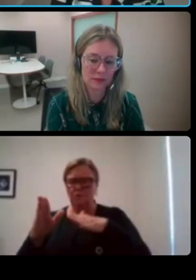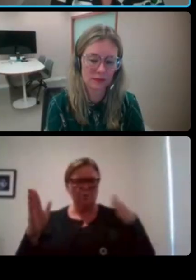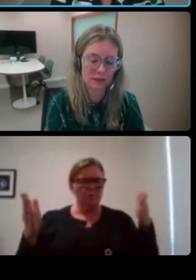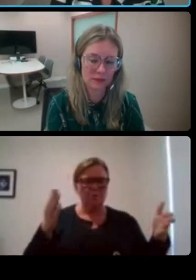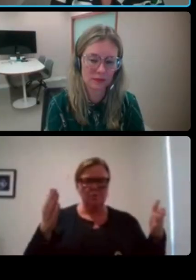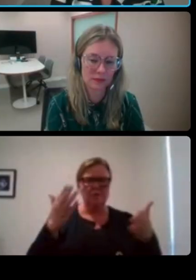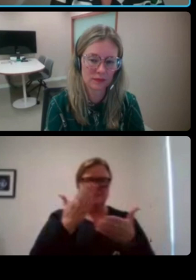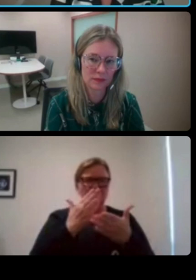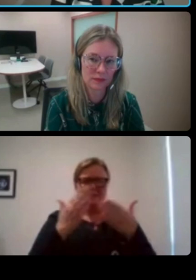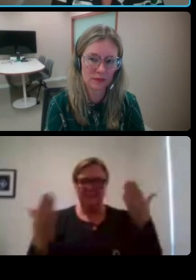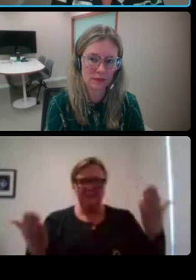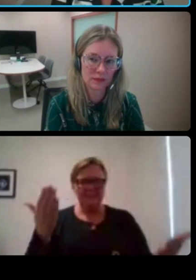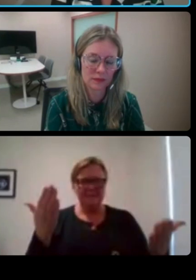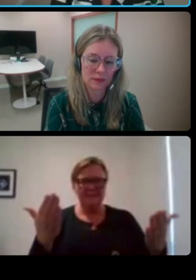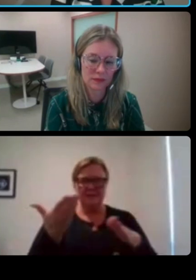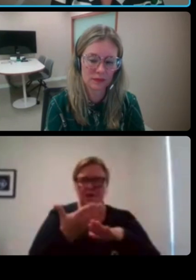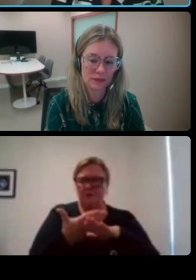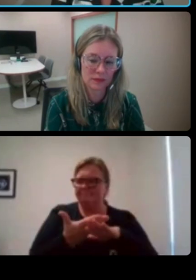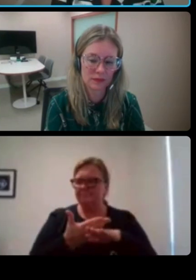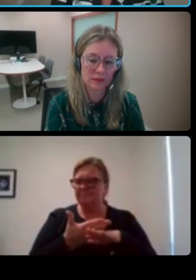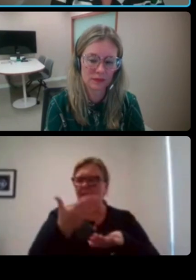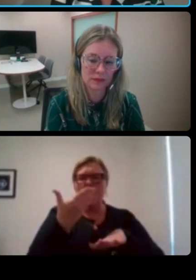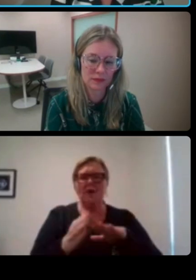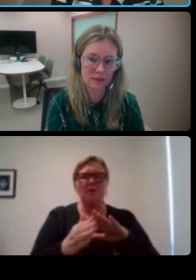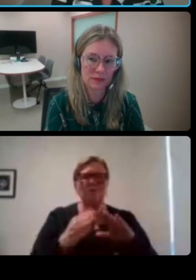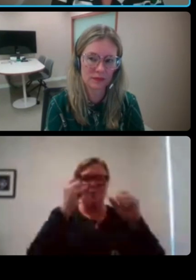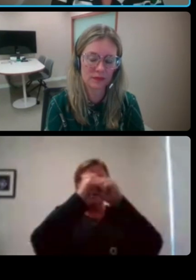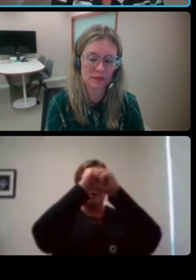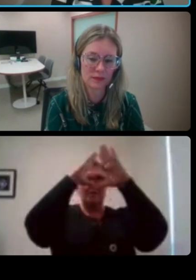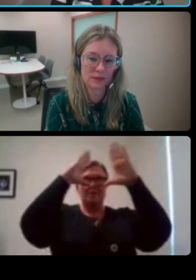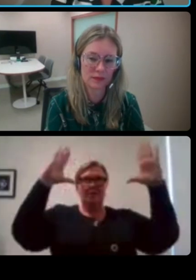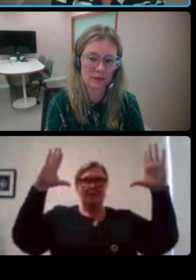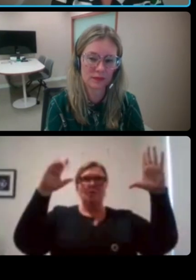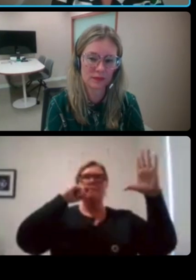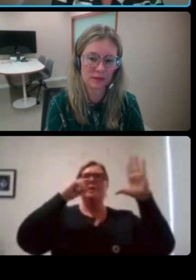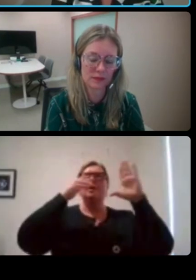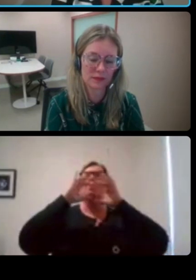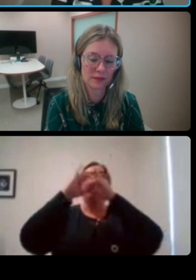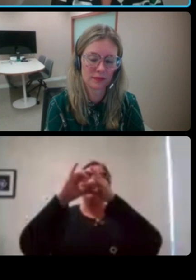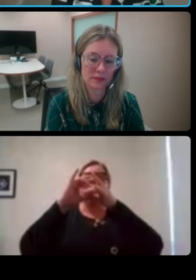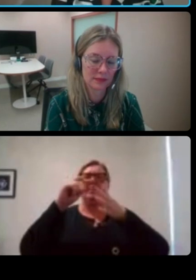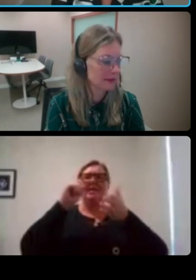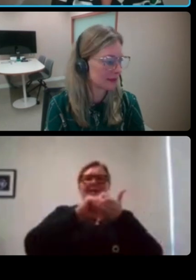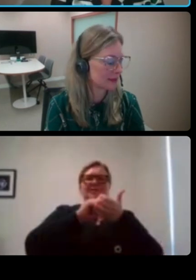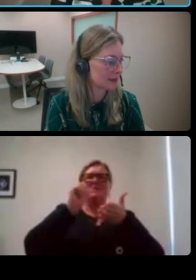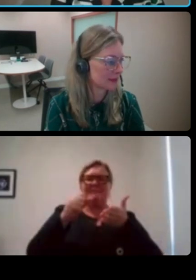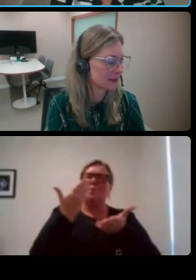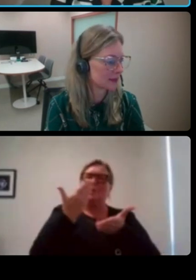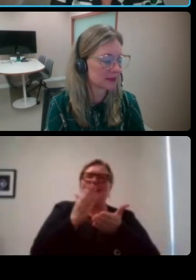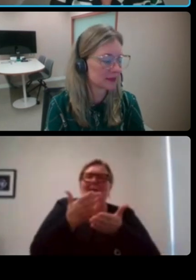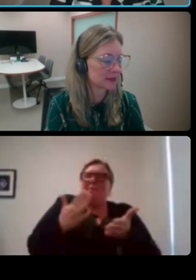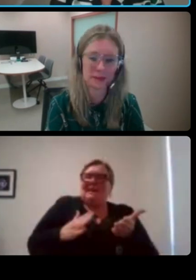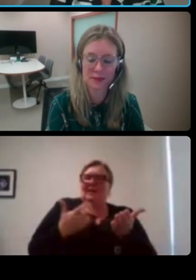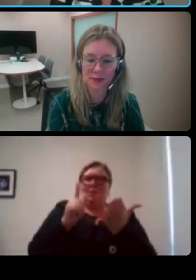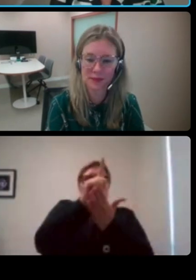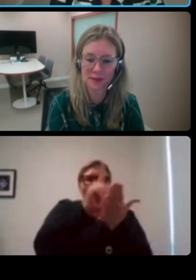it's really a new paradigm. We're going to be working with the Commission, but we've got to have a new Aged Care Act, and the new